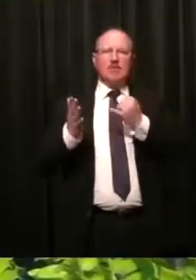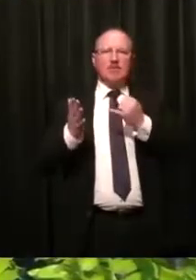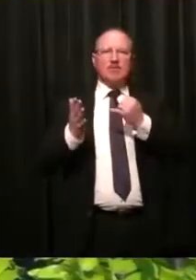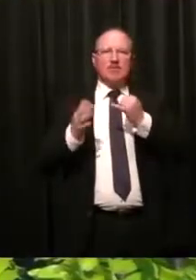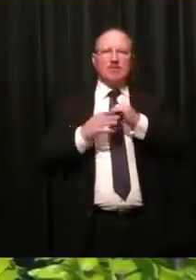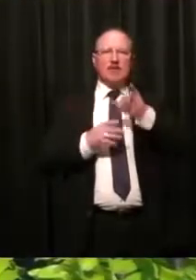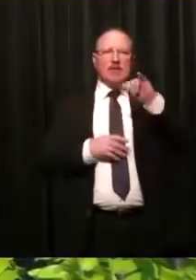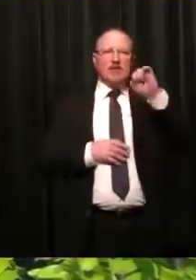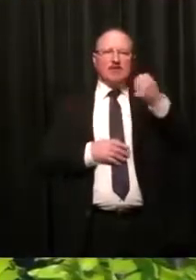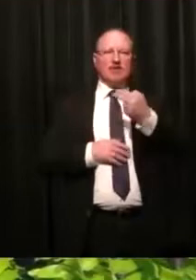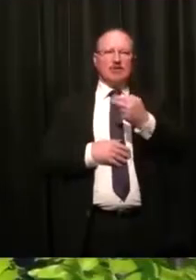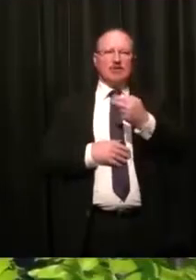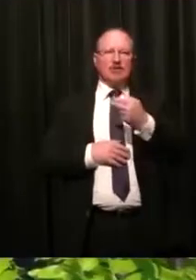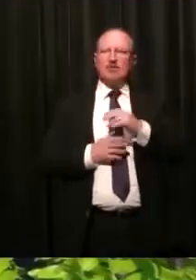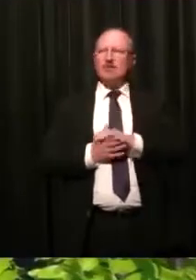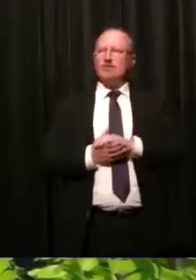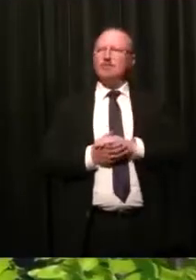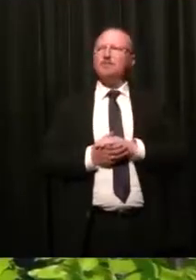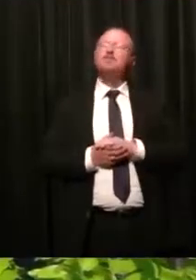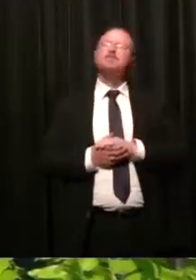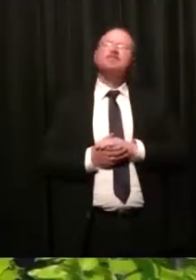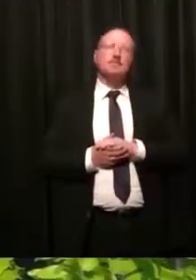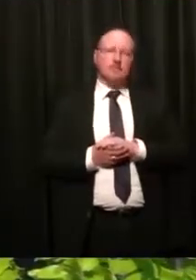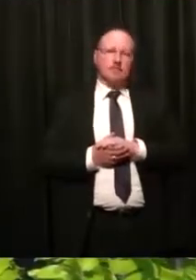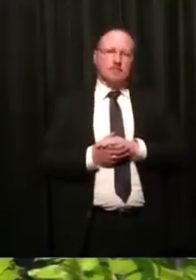Raymond's drawings in Ish.